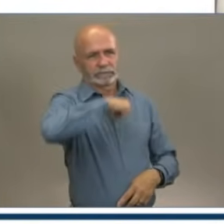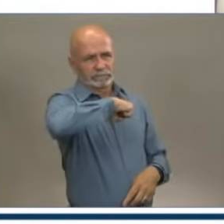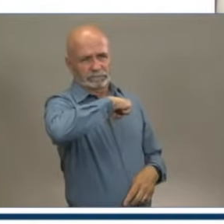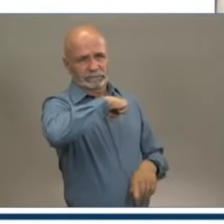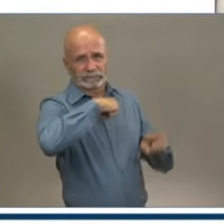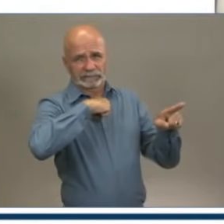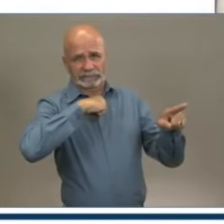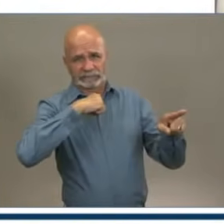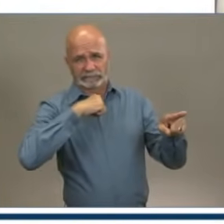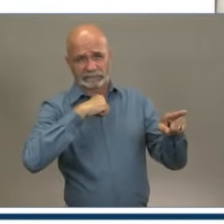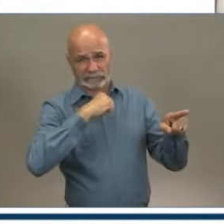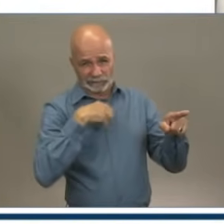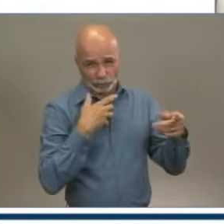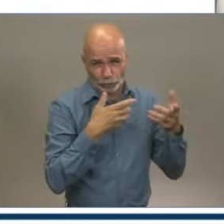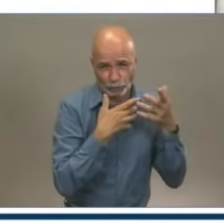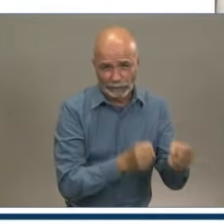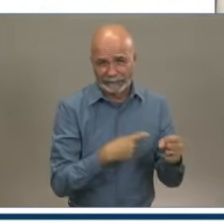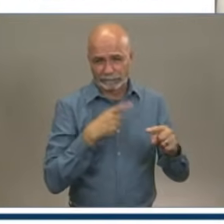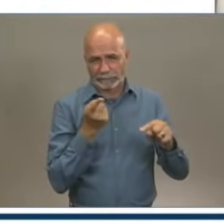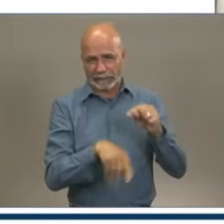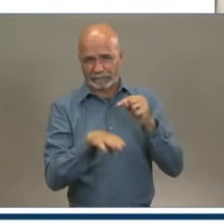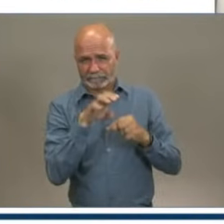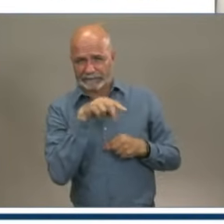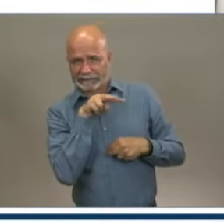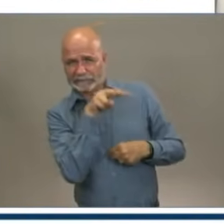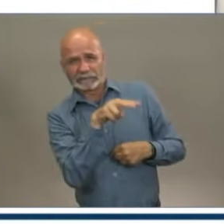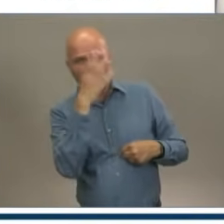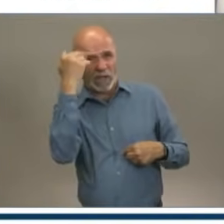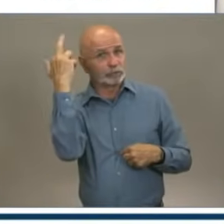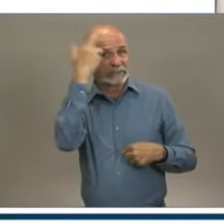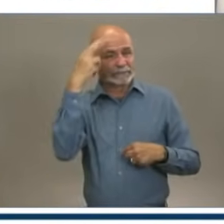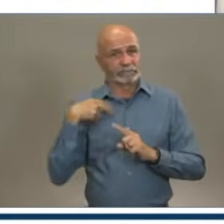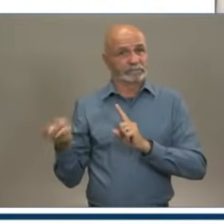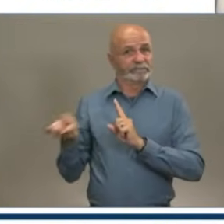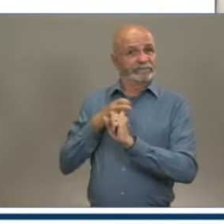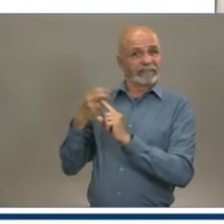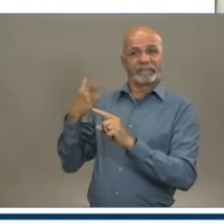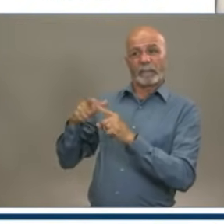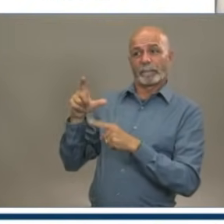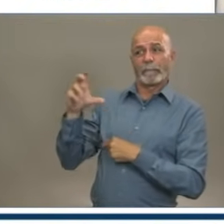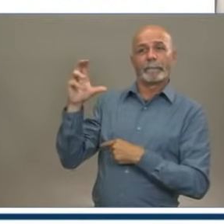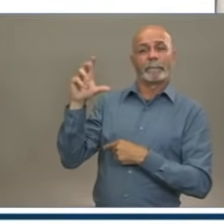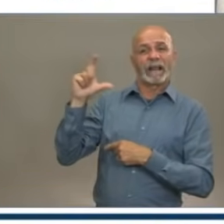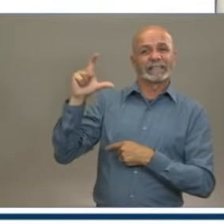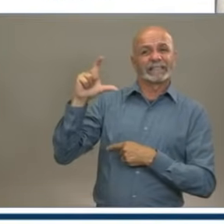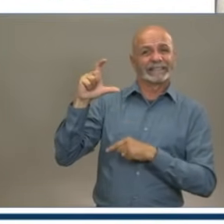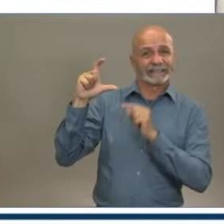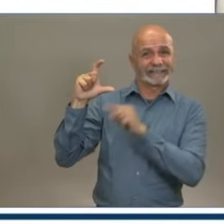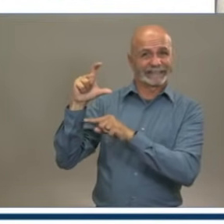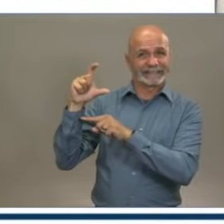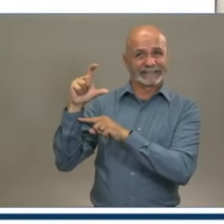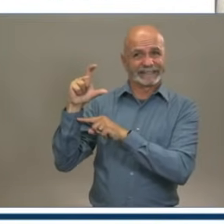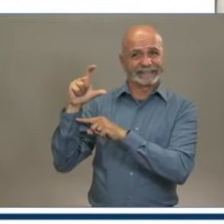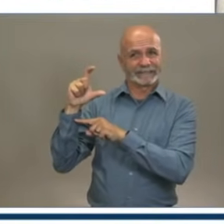you think the arrest of the Palestine rally has led to resistance of public health's calls for